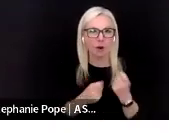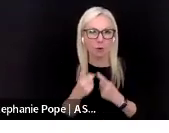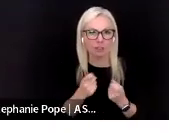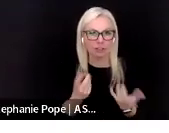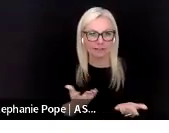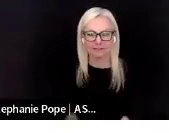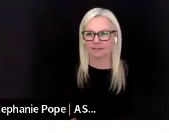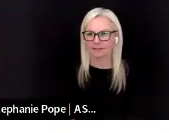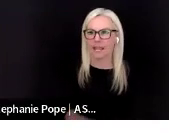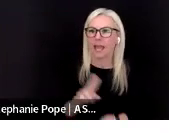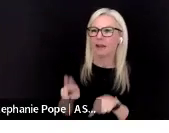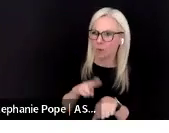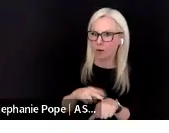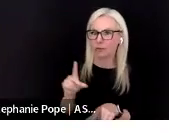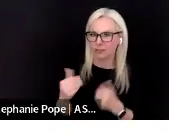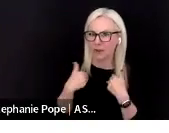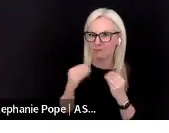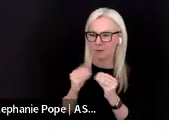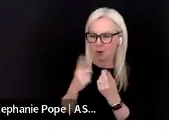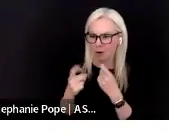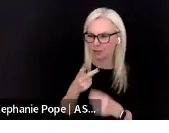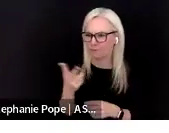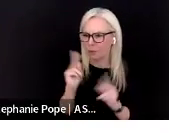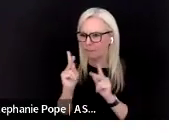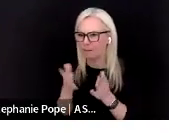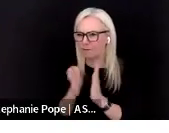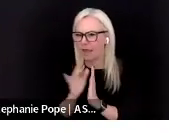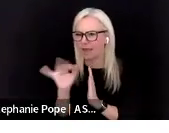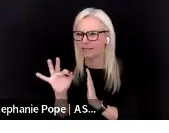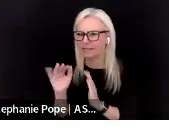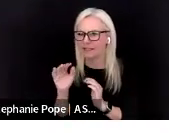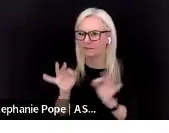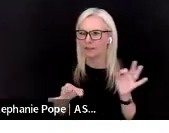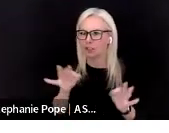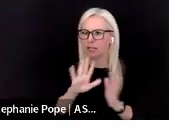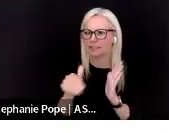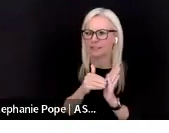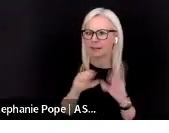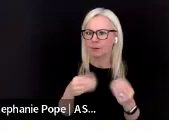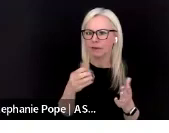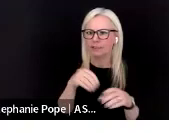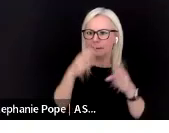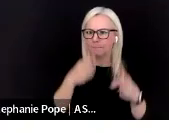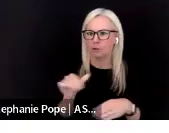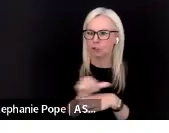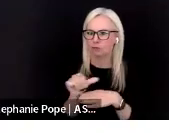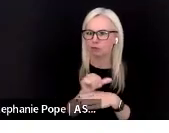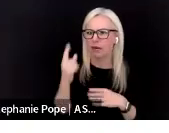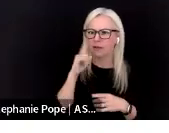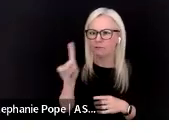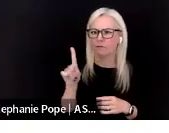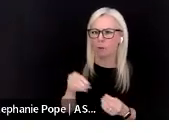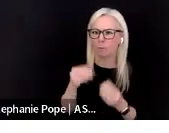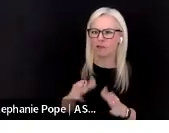And of course there are. There, a few people have asked if the Justice Center provides any in-person training for